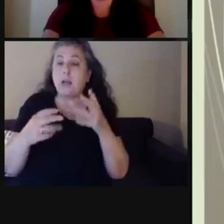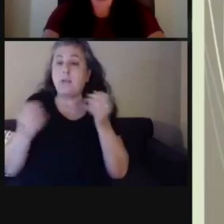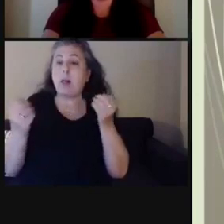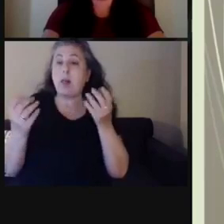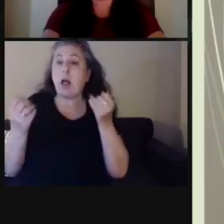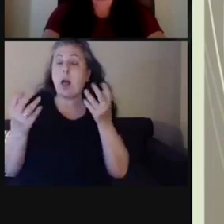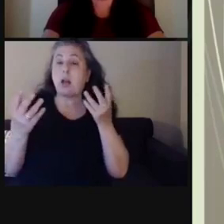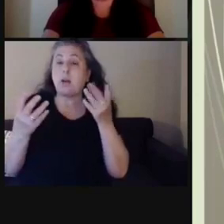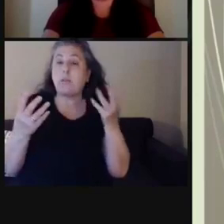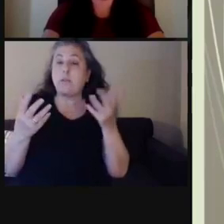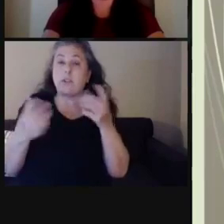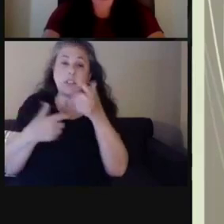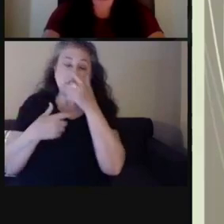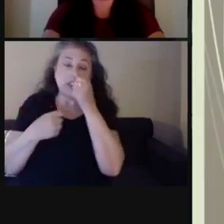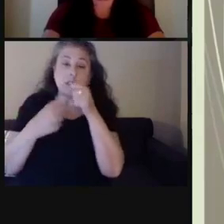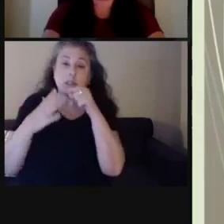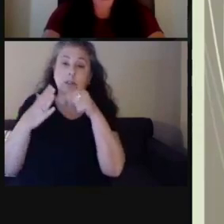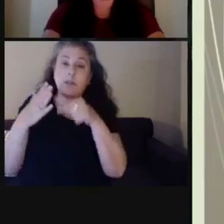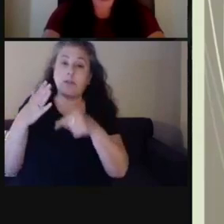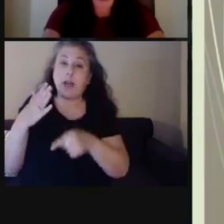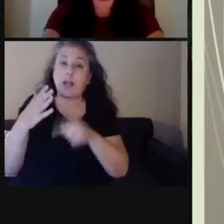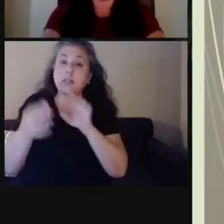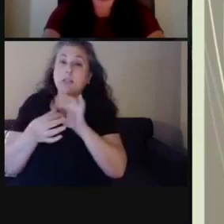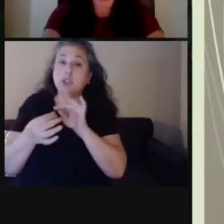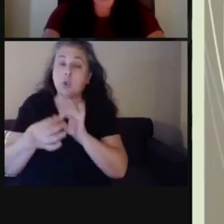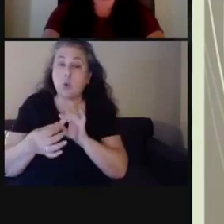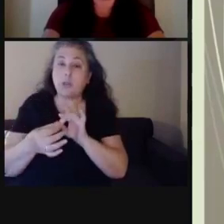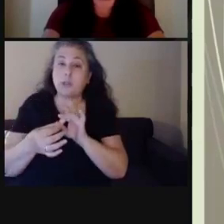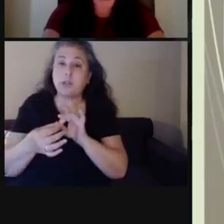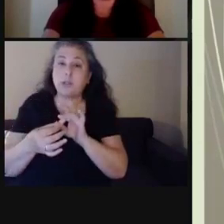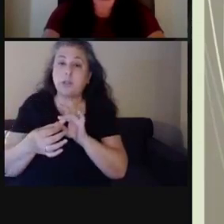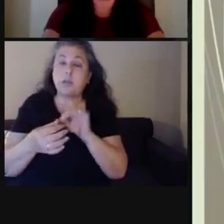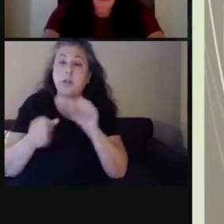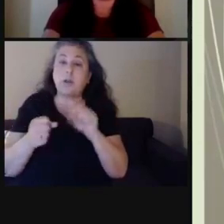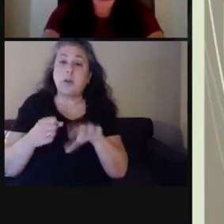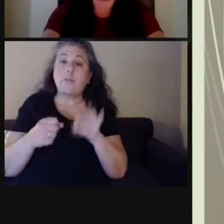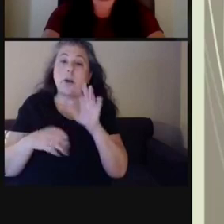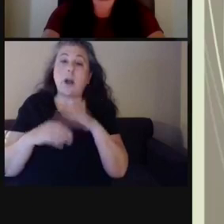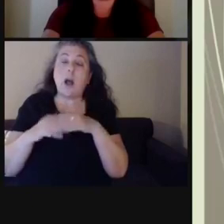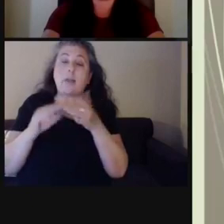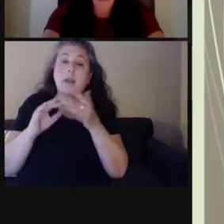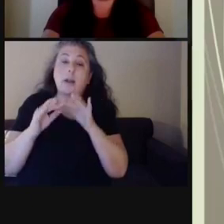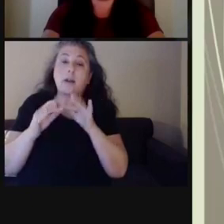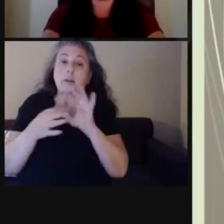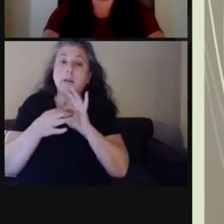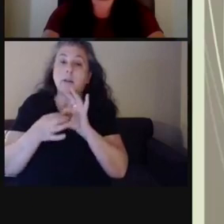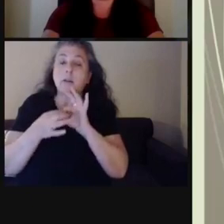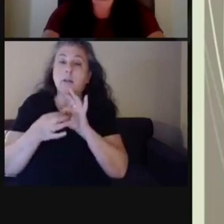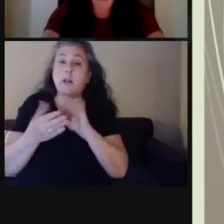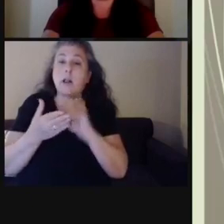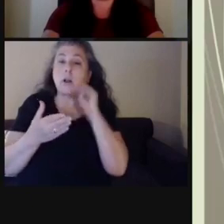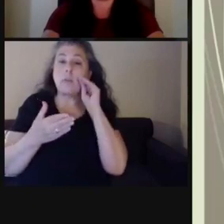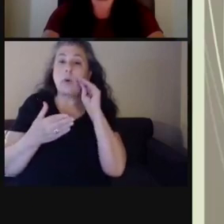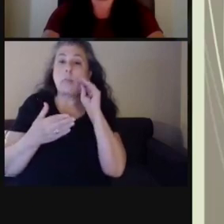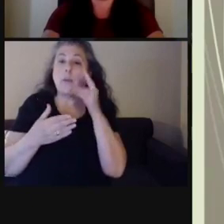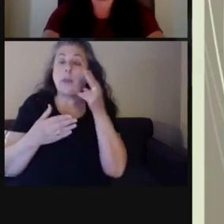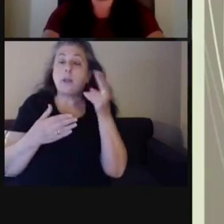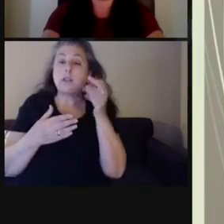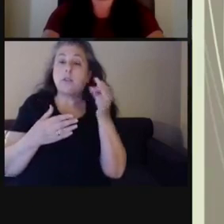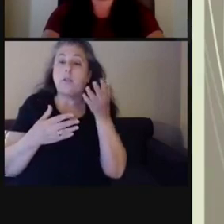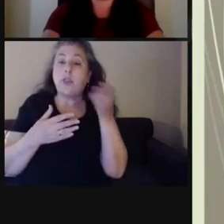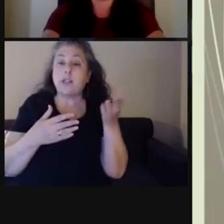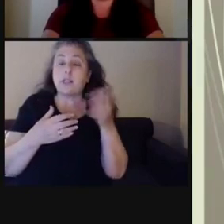of interesting facts and stories that you can find on the internet and learn a little bit more about the history of